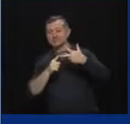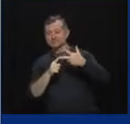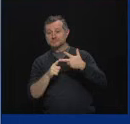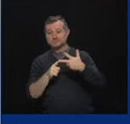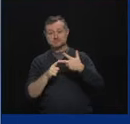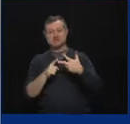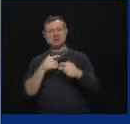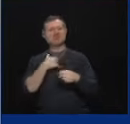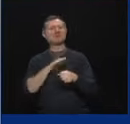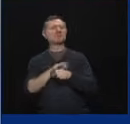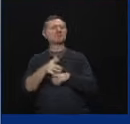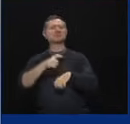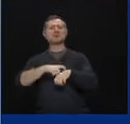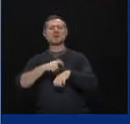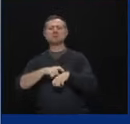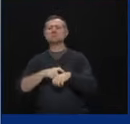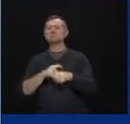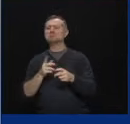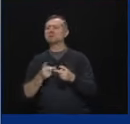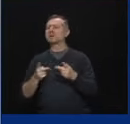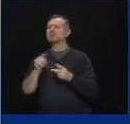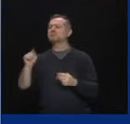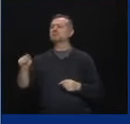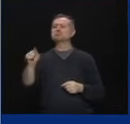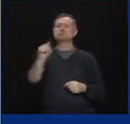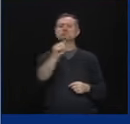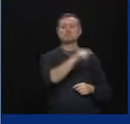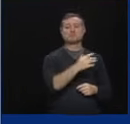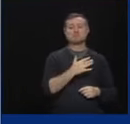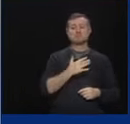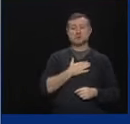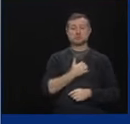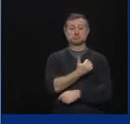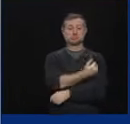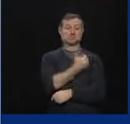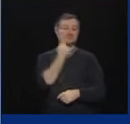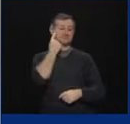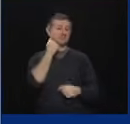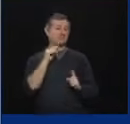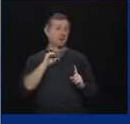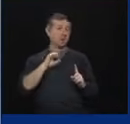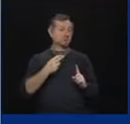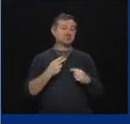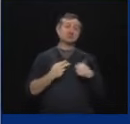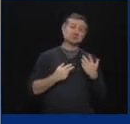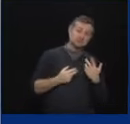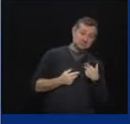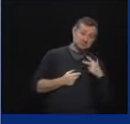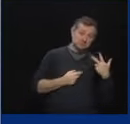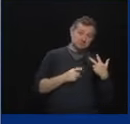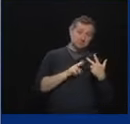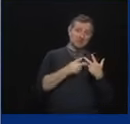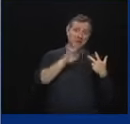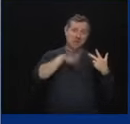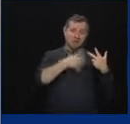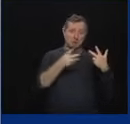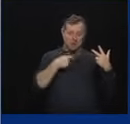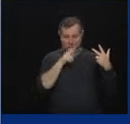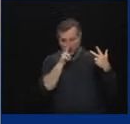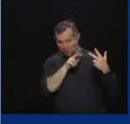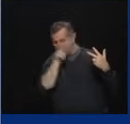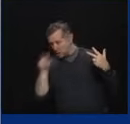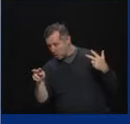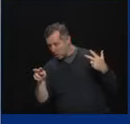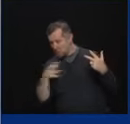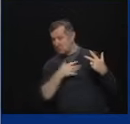the information gets out. So I had my shot, I believe it was in March, so I'm watching the calendar as well. So the problem we